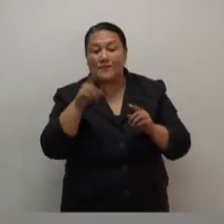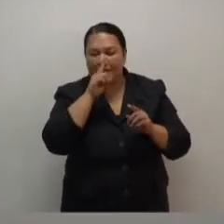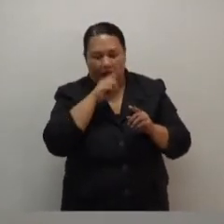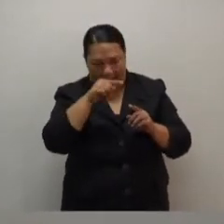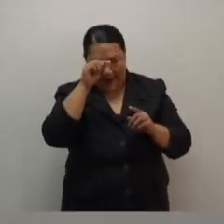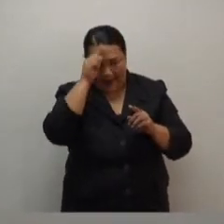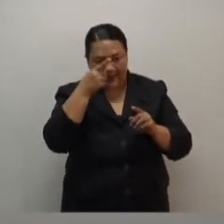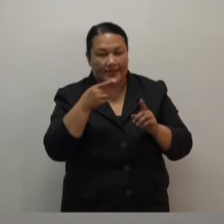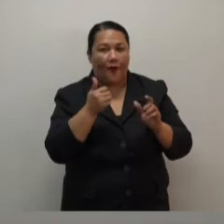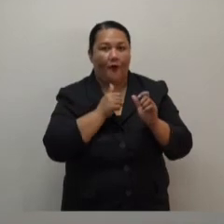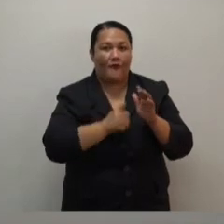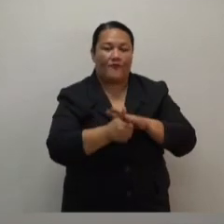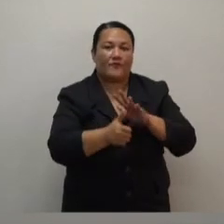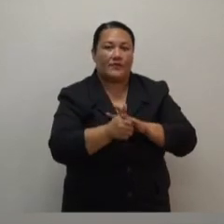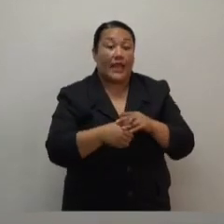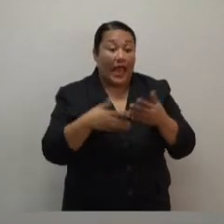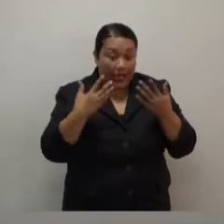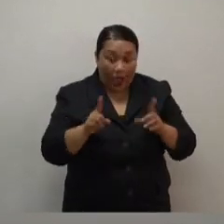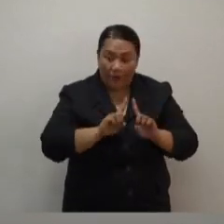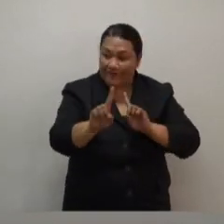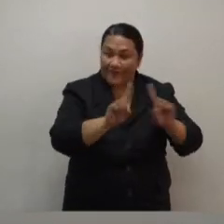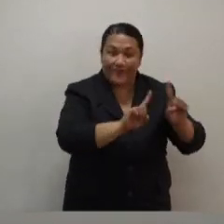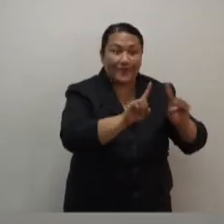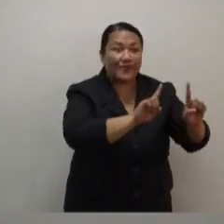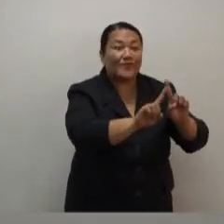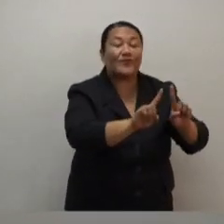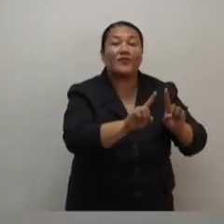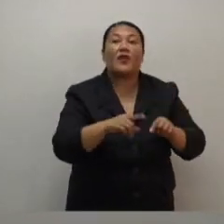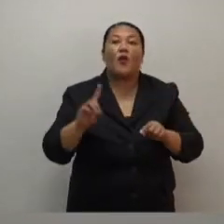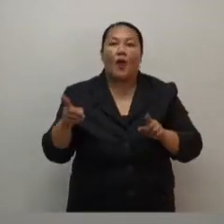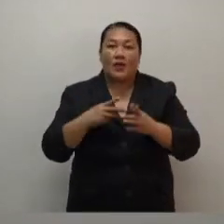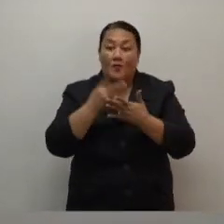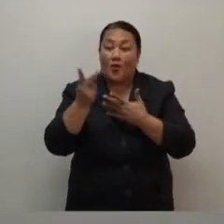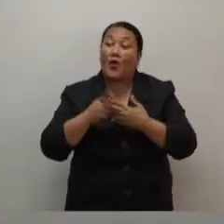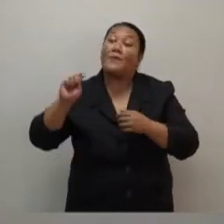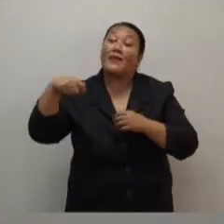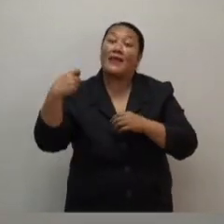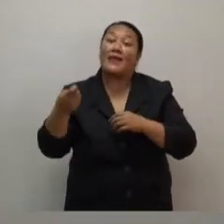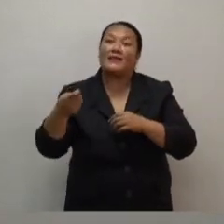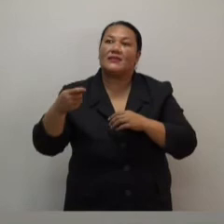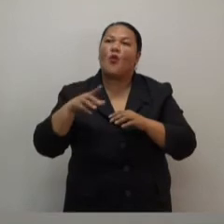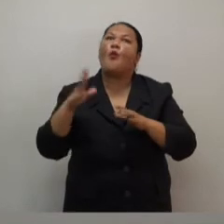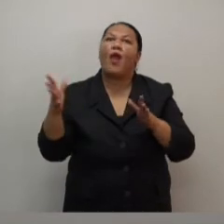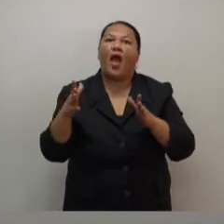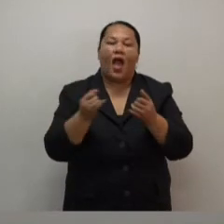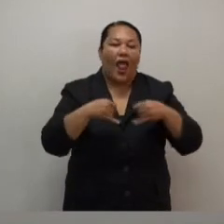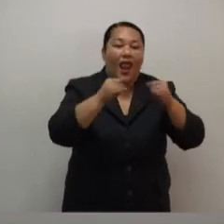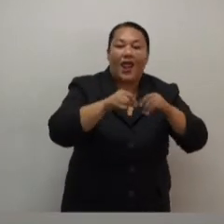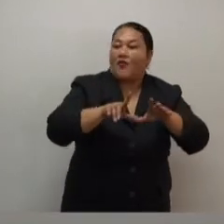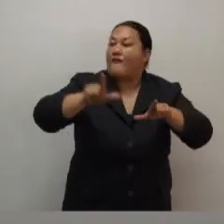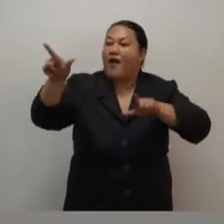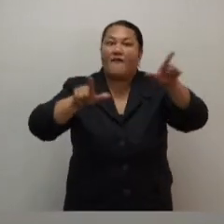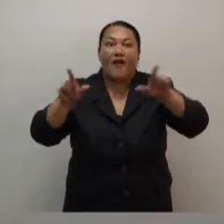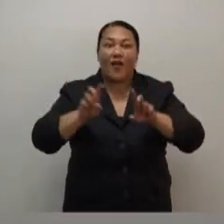They will, of course, be going out together with BDM, as announced earlier on, in the next few weeks to the outer islands to ensure that we are able